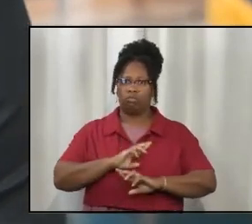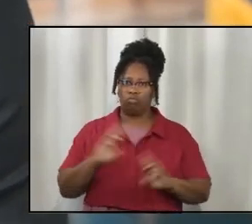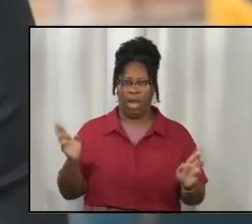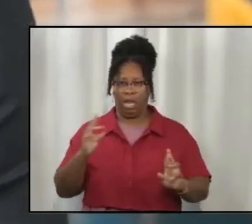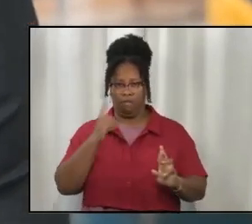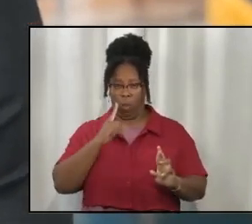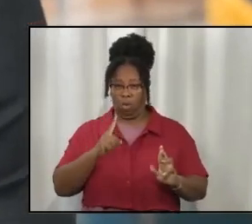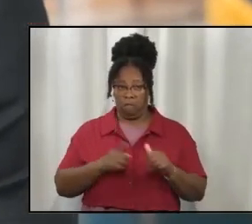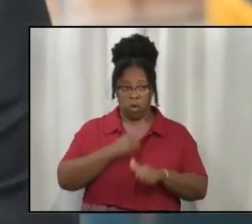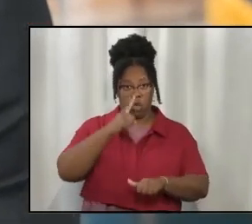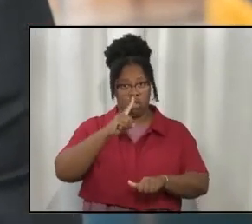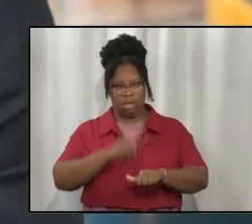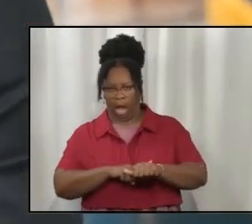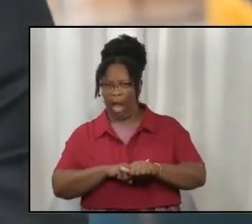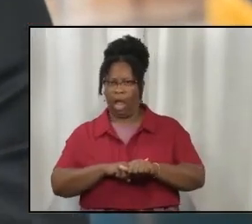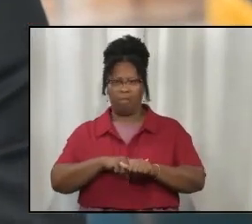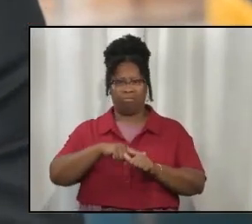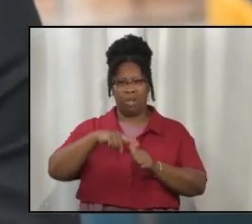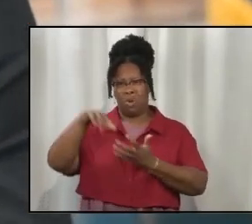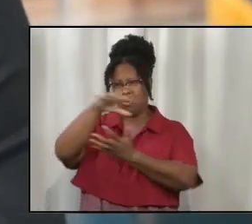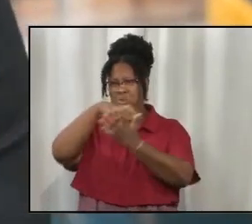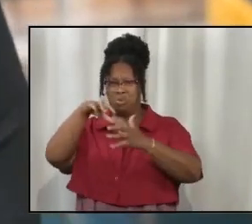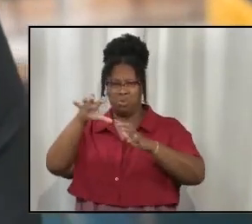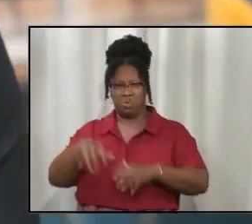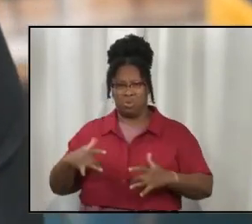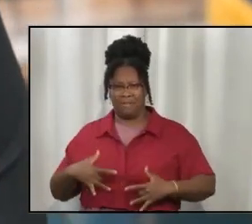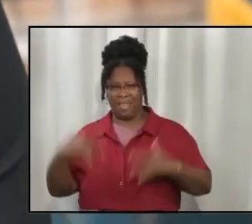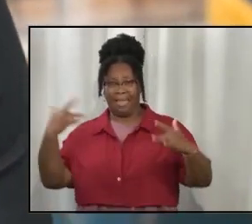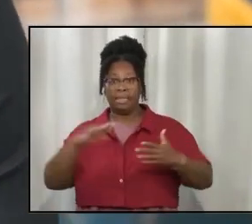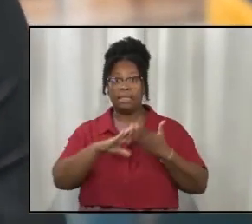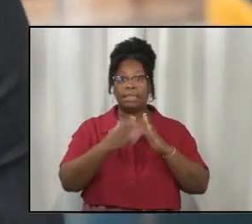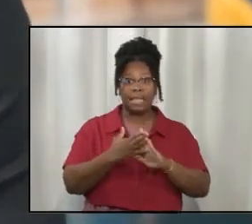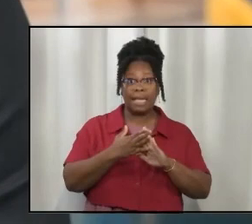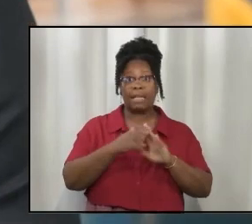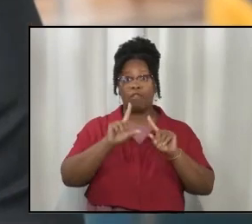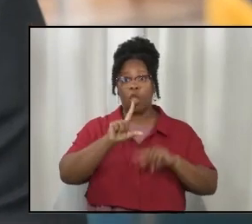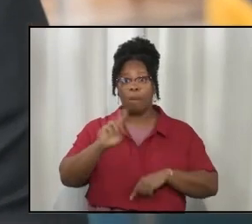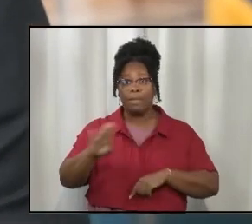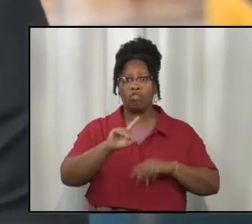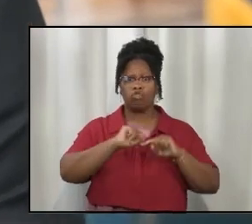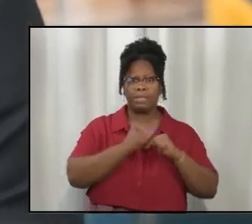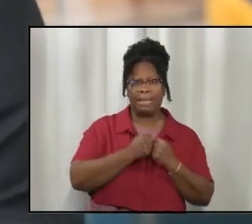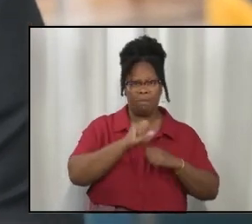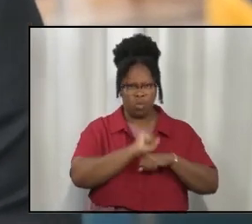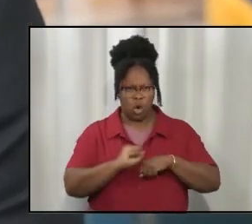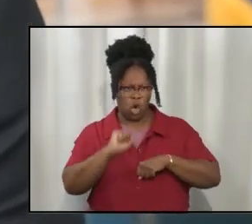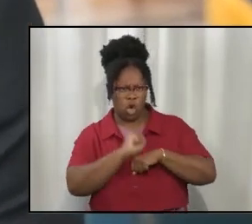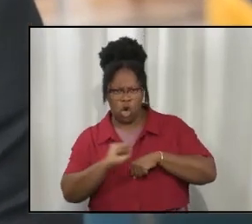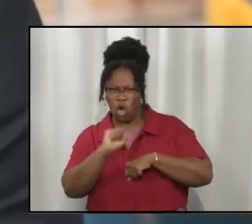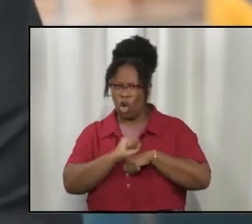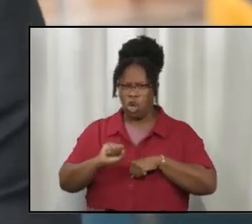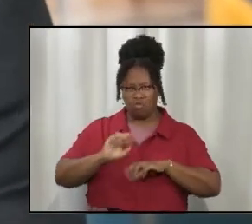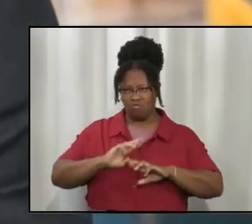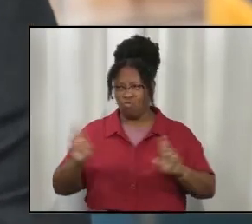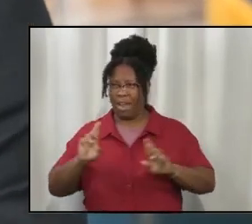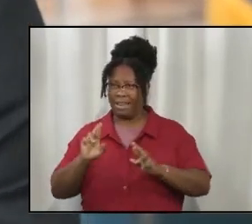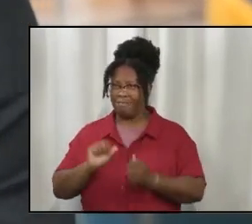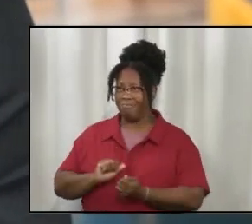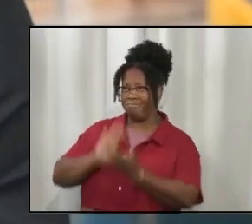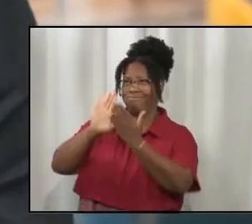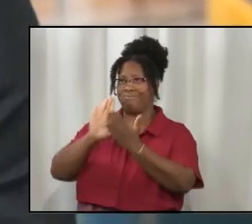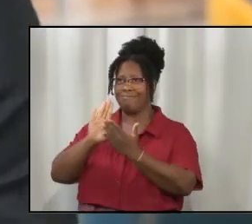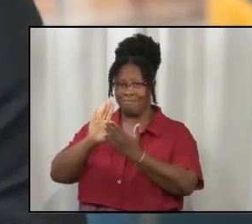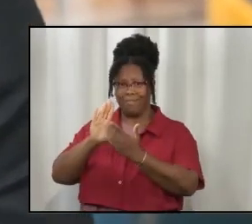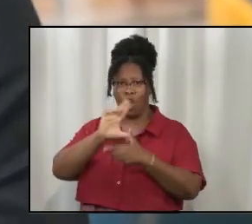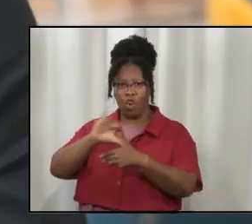unprecedented storm event. The city team worked very, very hard to prepare our community for the effects of Hurricane Hillary. And I'm proud to